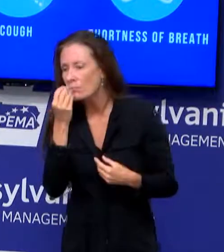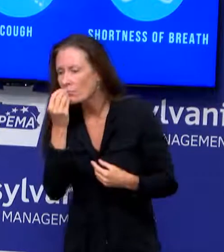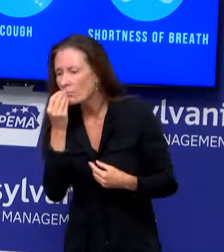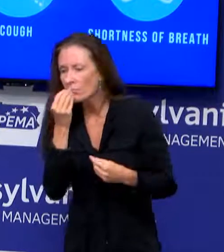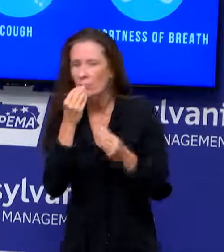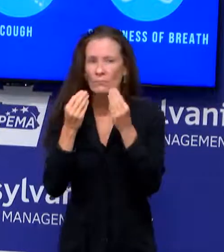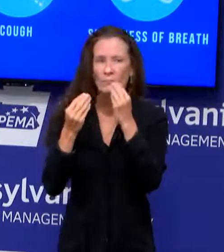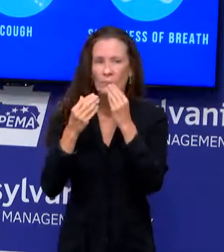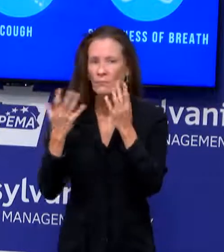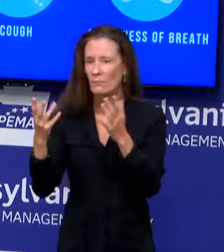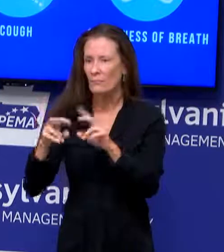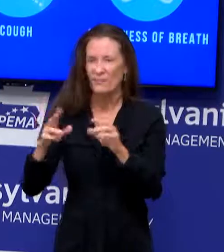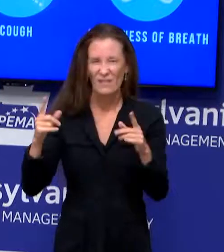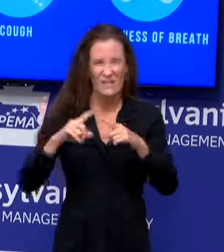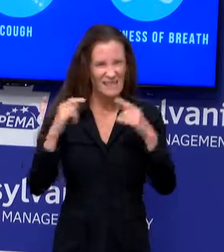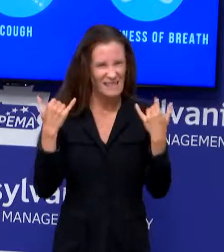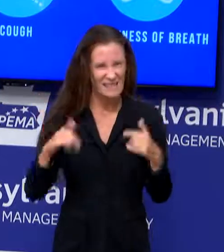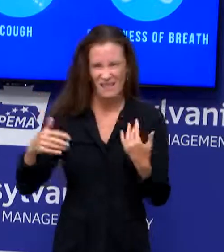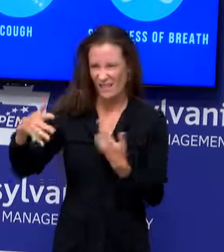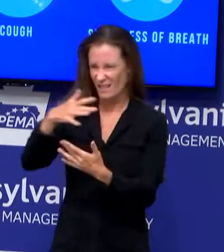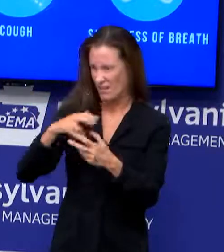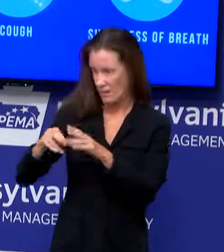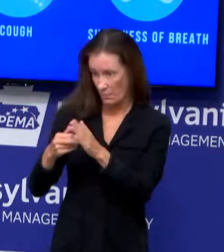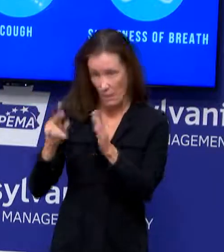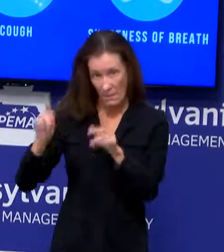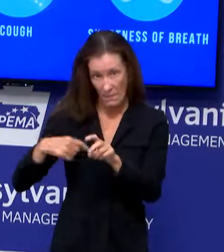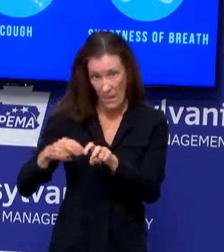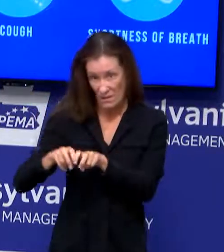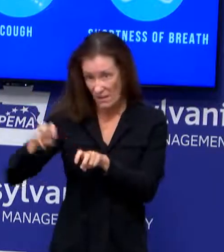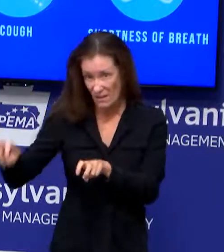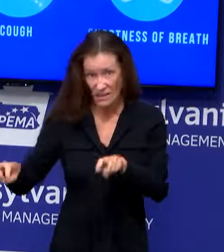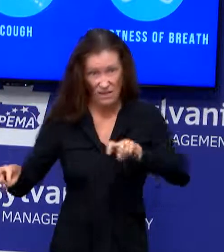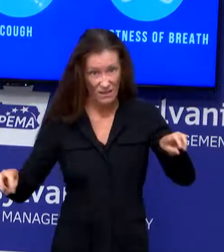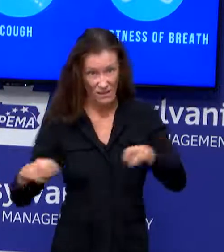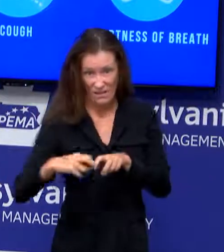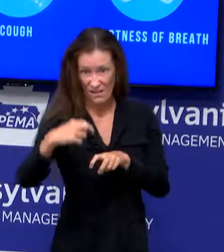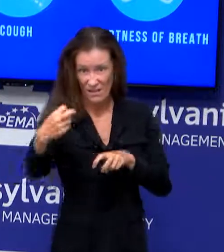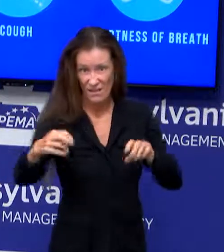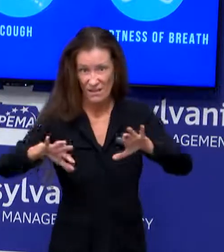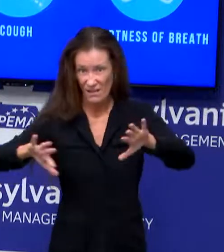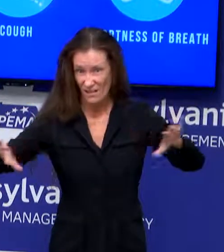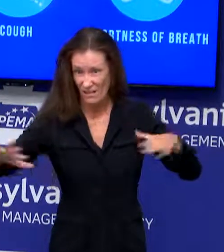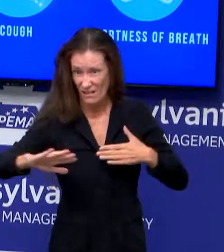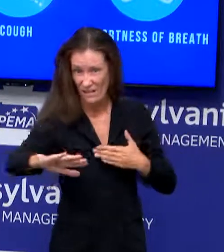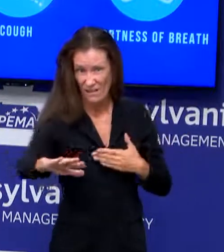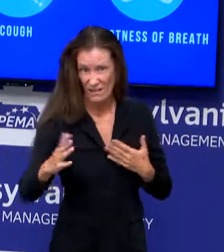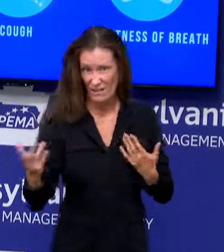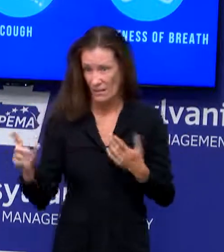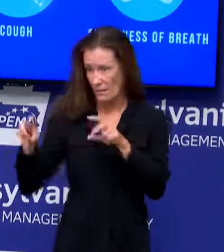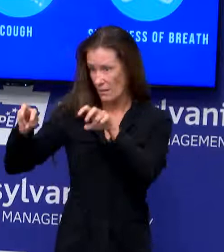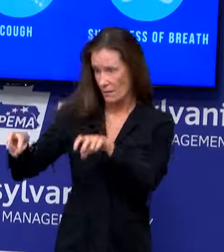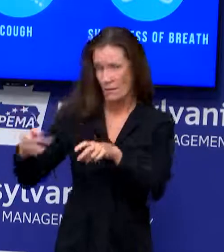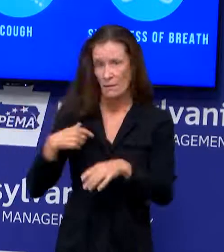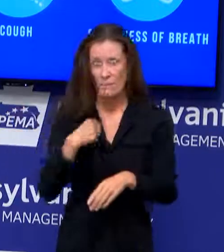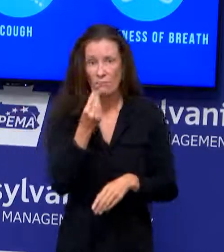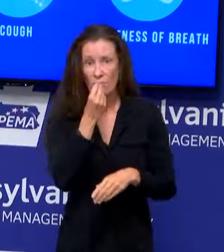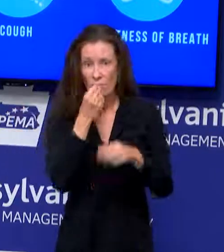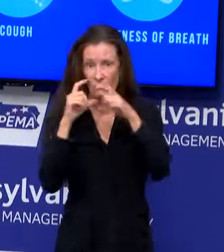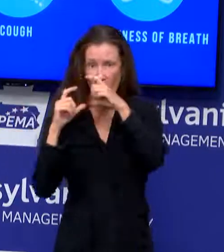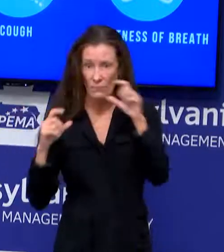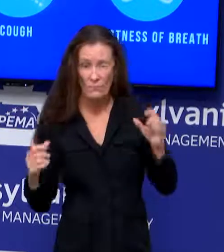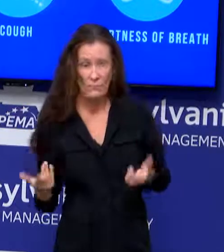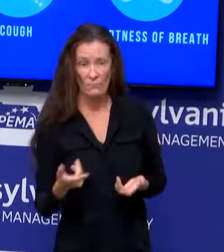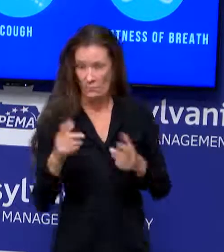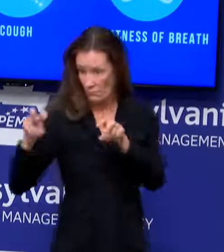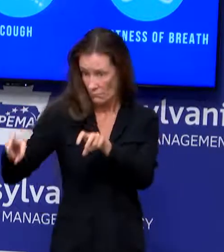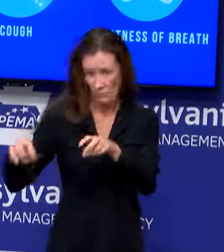at least 6 feet apart. So now you're saying even when they are sitting 6 feet apart, they have to wear a mask. So, I mean, That is correct. So you're saying